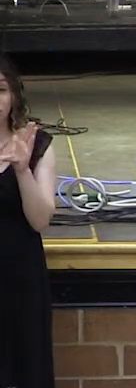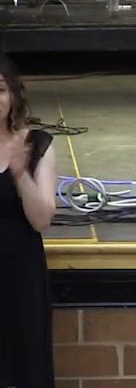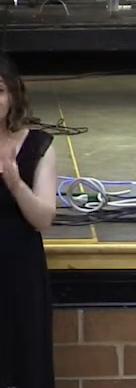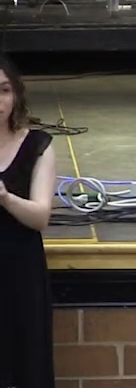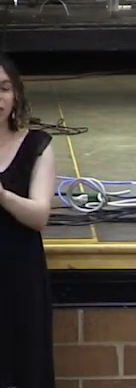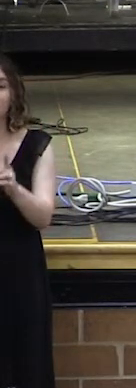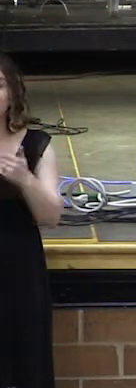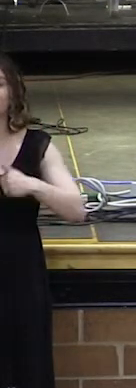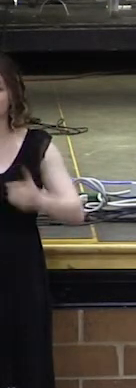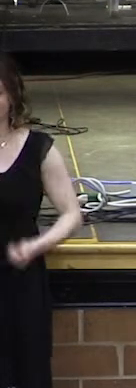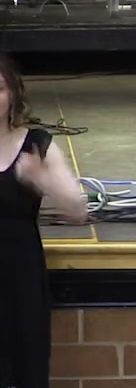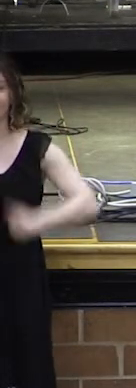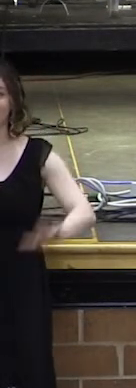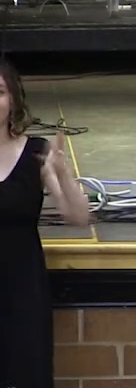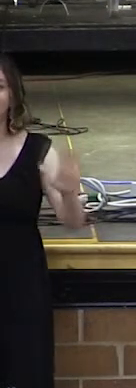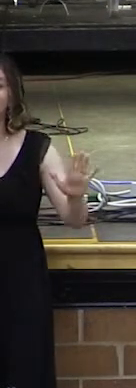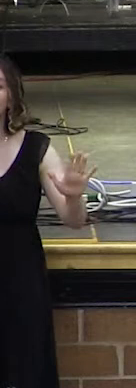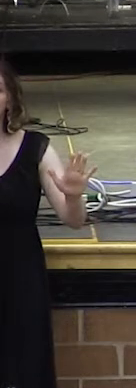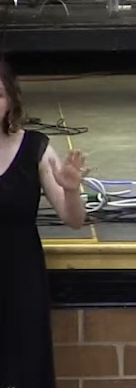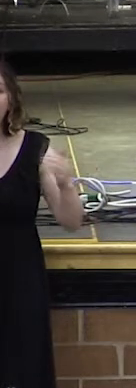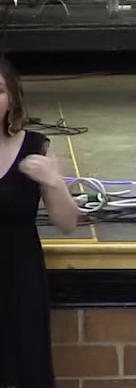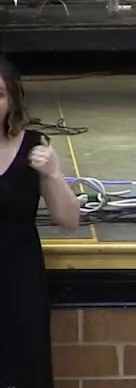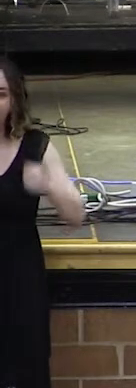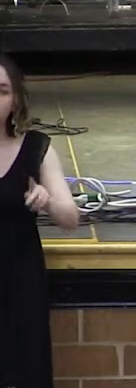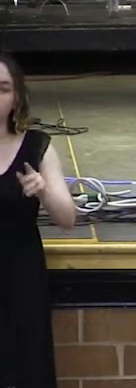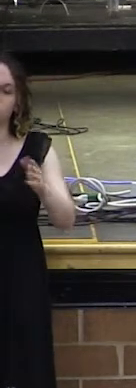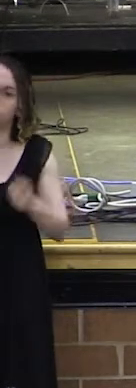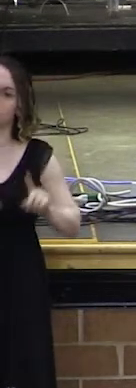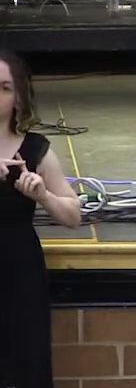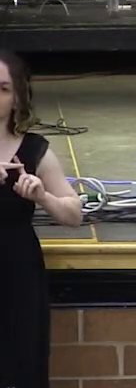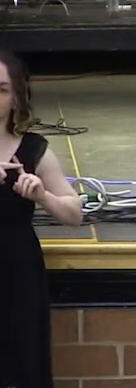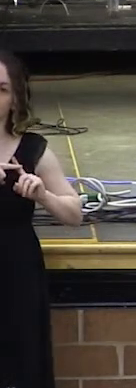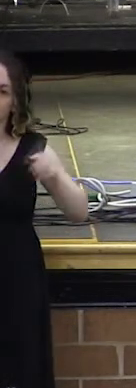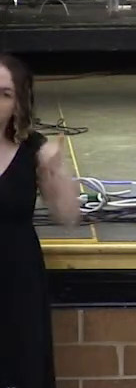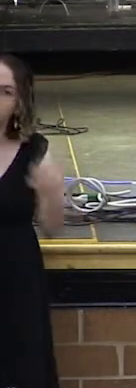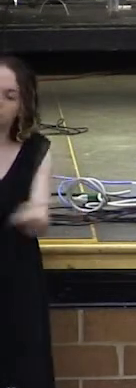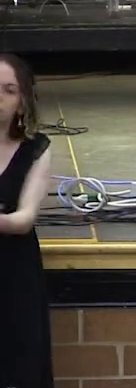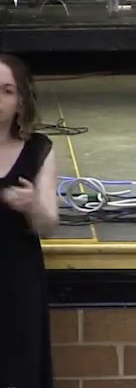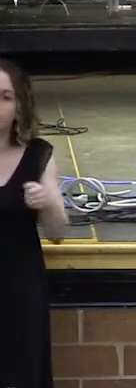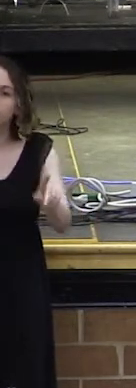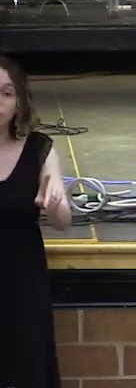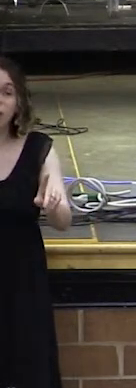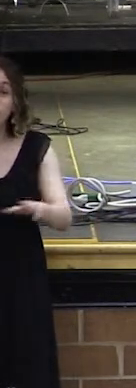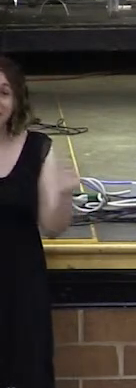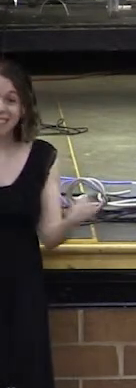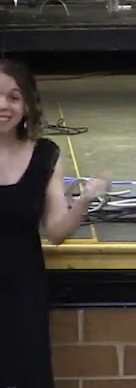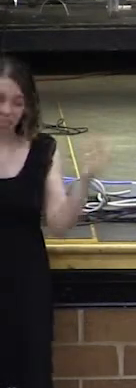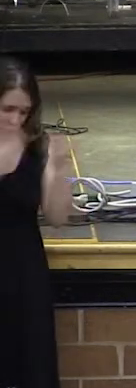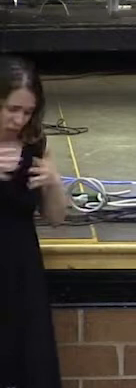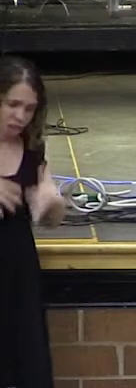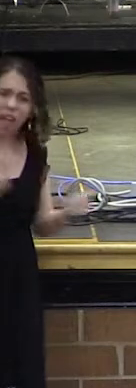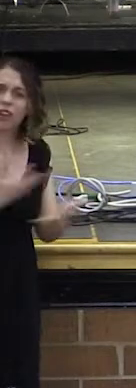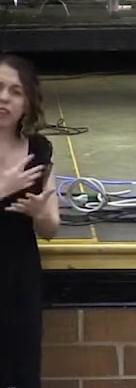verses the night is almost gone and the day is near therefore let us lay aside the Deeds of darkness and put on